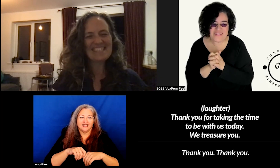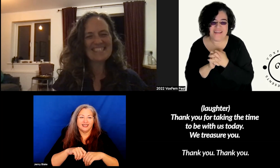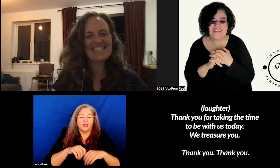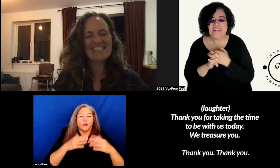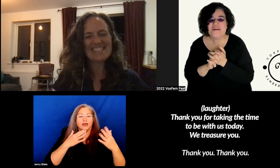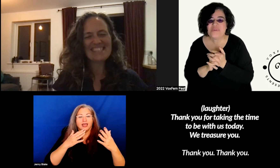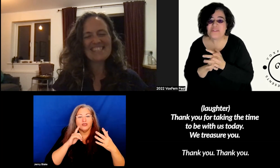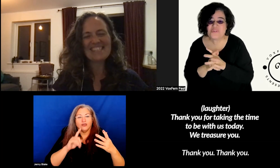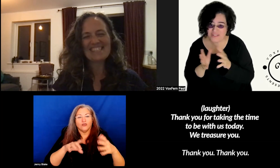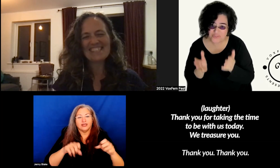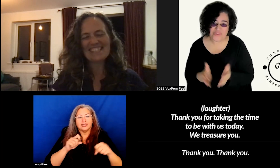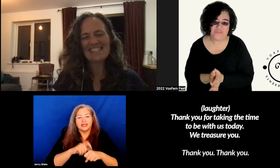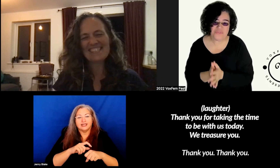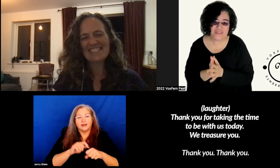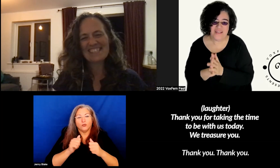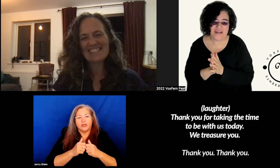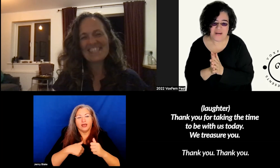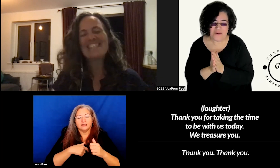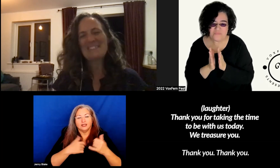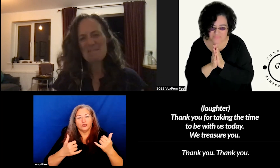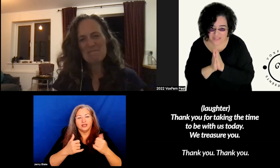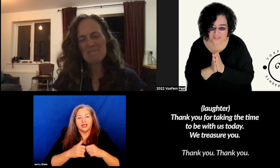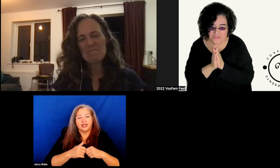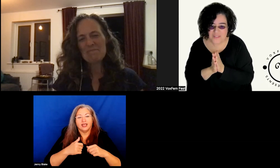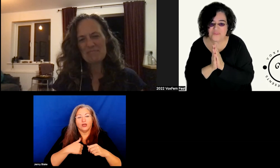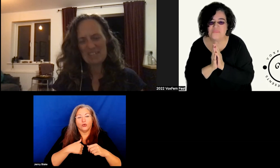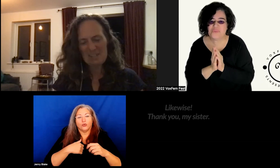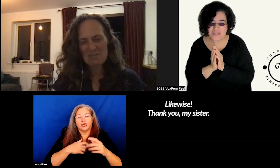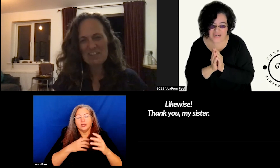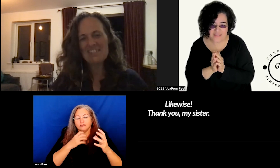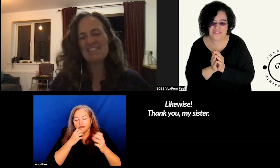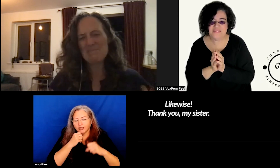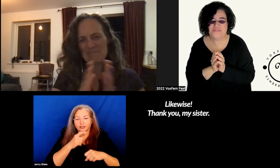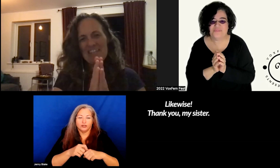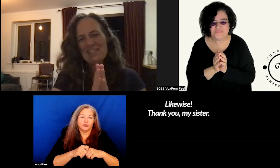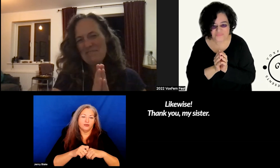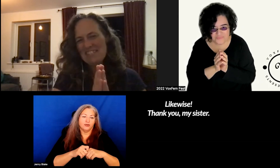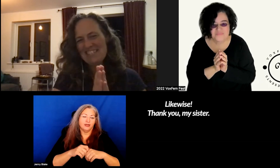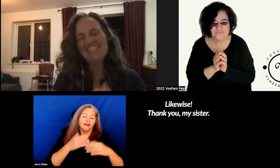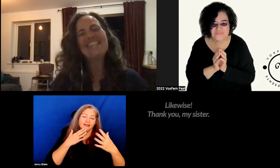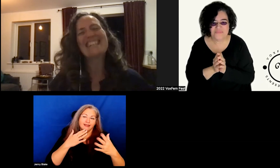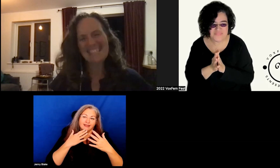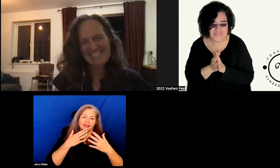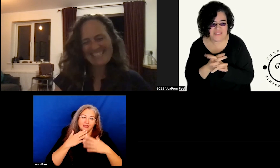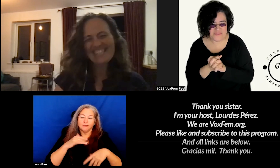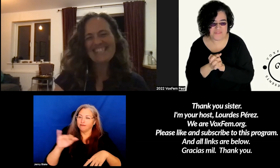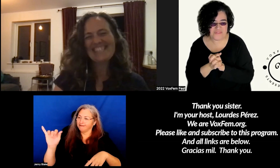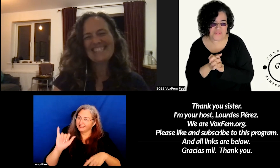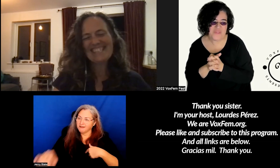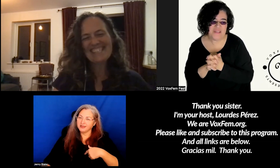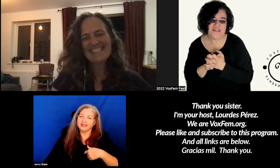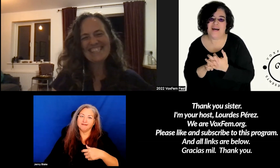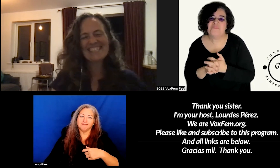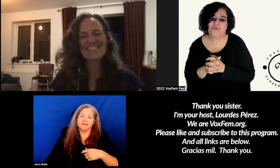us today. We treasure you. Thank you. Thank you. Likewise. Thank you, my sister. Thank you,